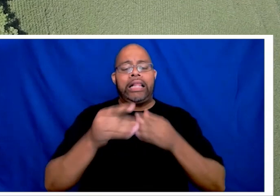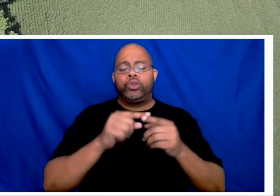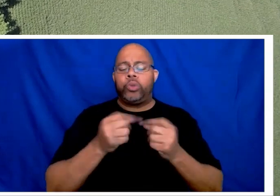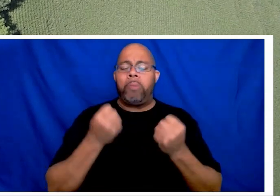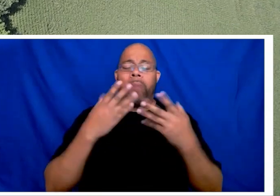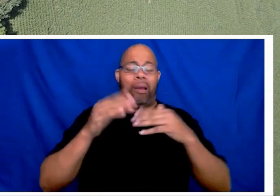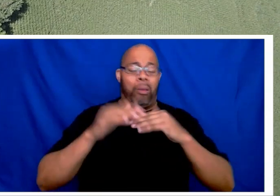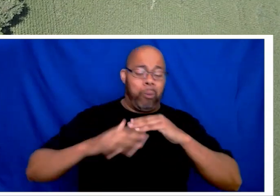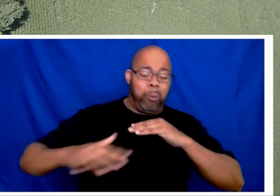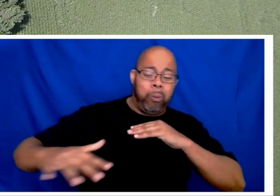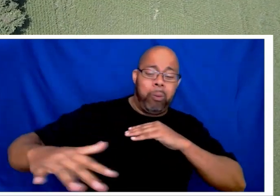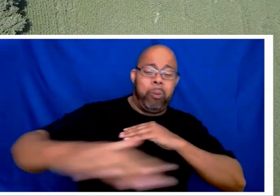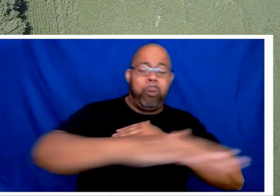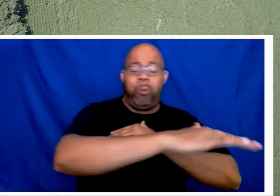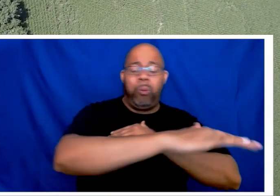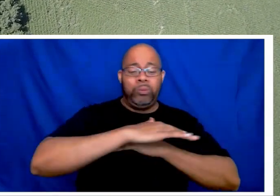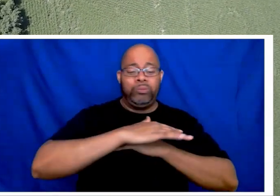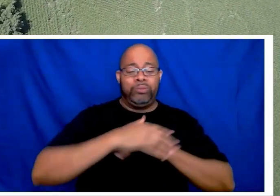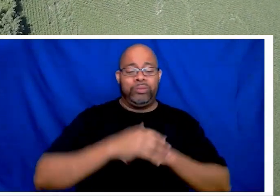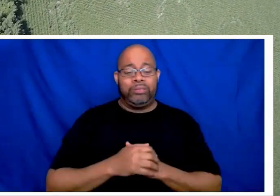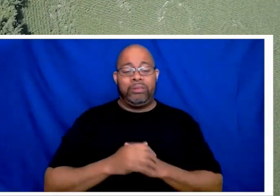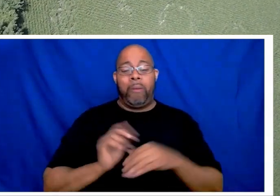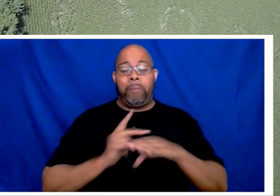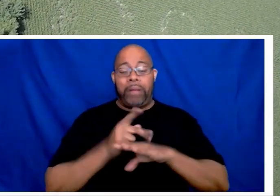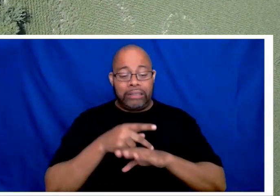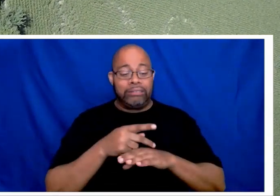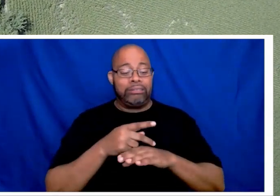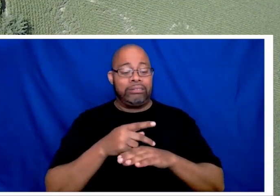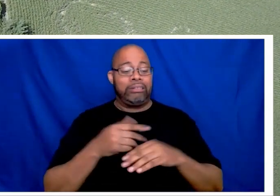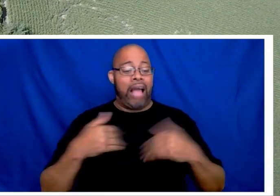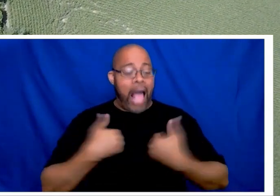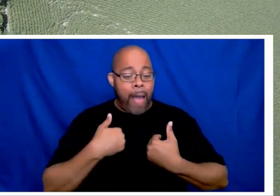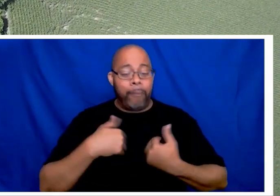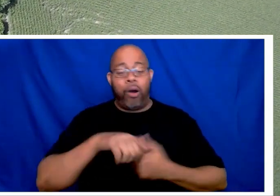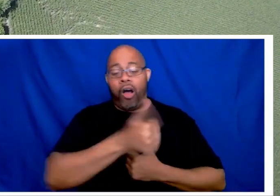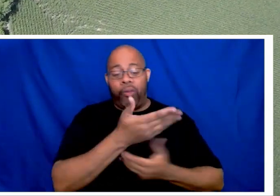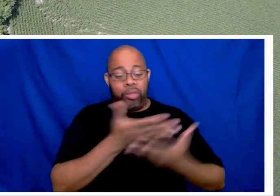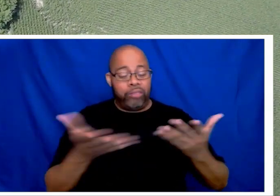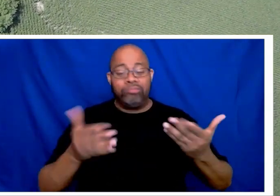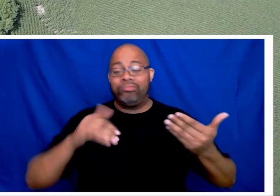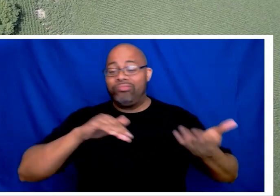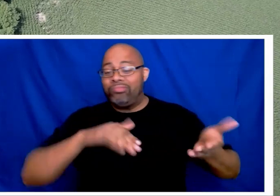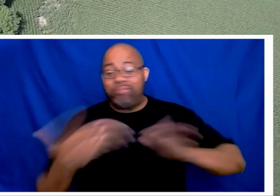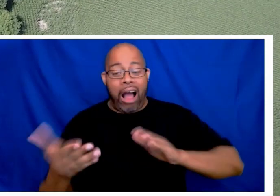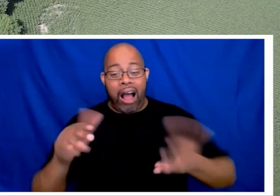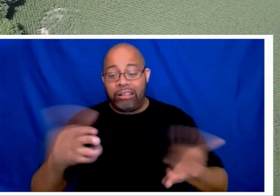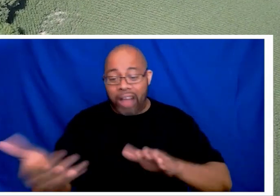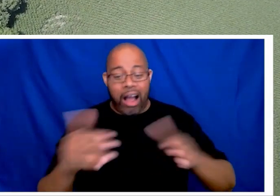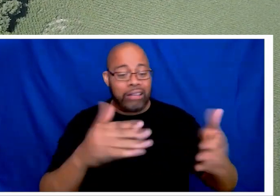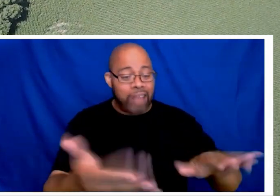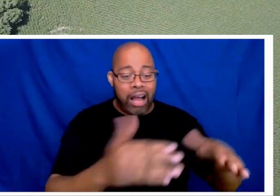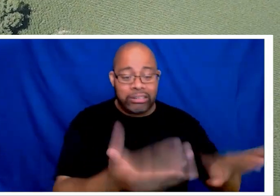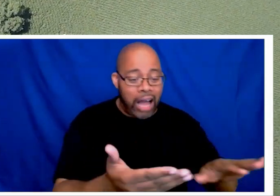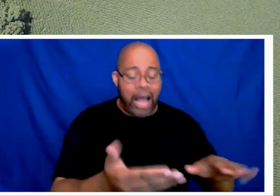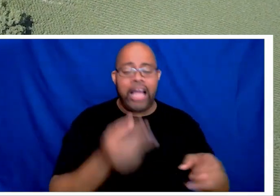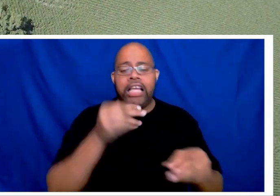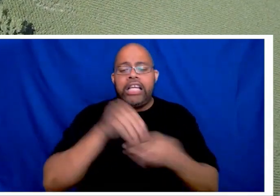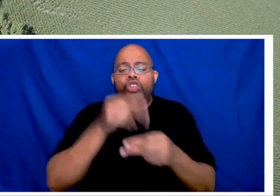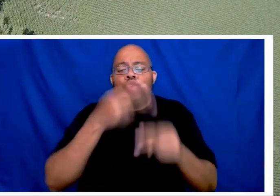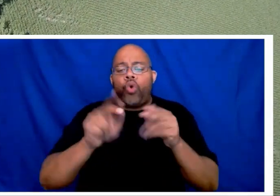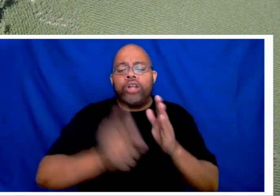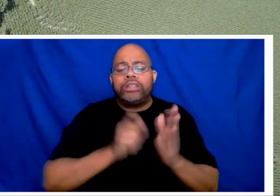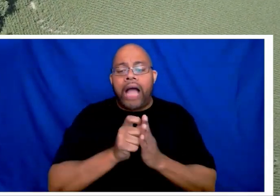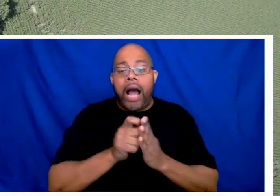of fish, plants, and invertebrates and other organisms dying within a relatively short period of time. And as the dead